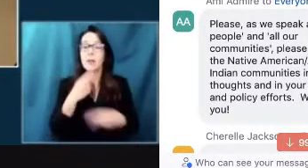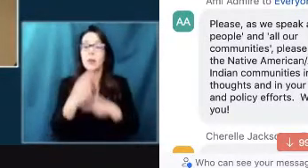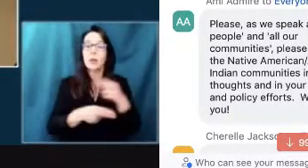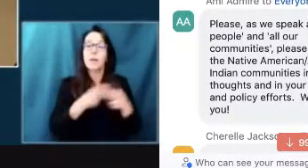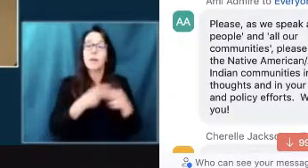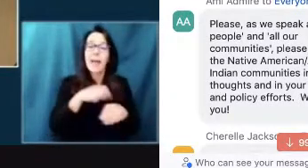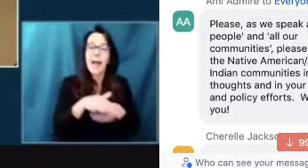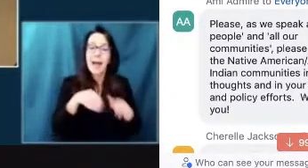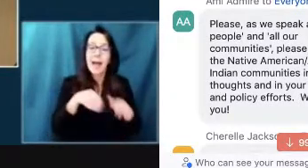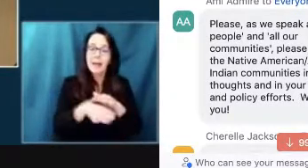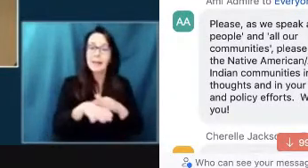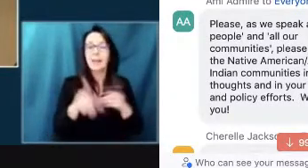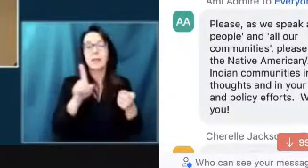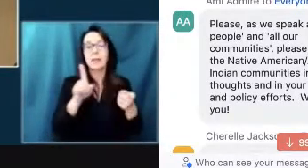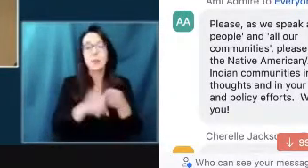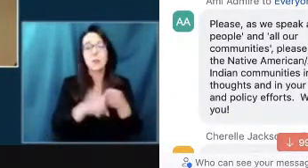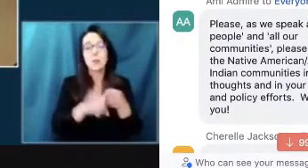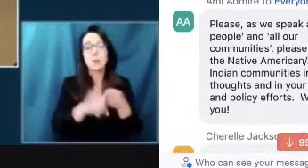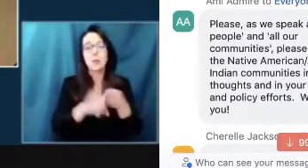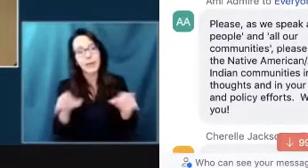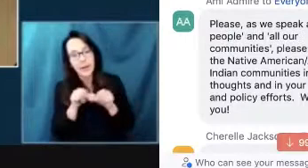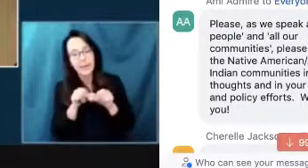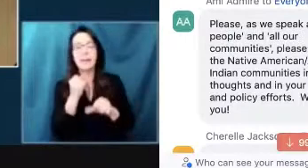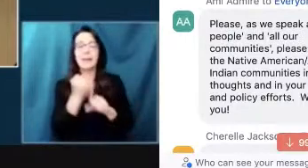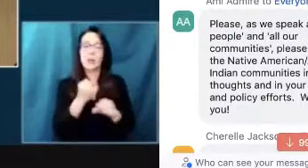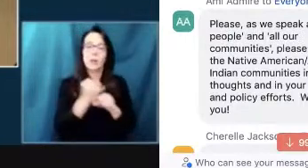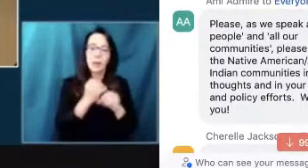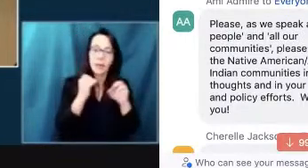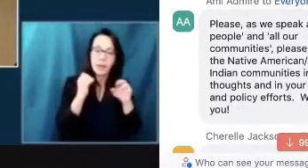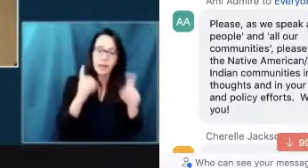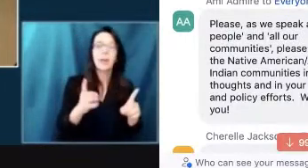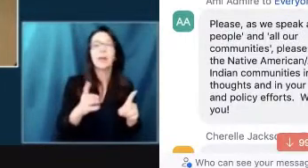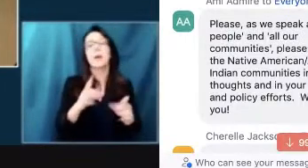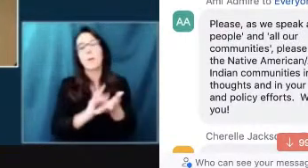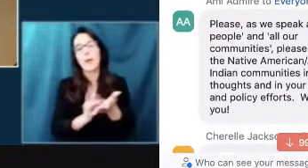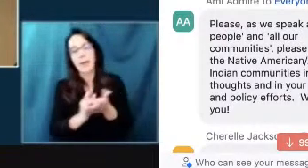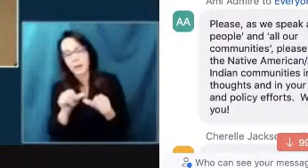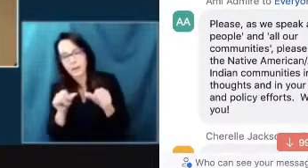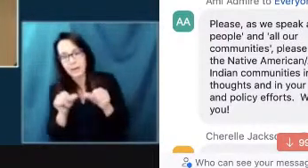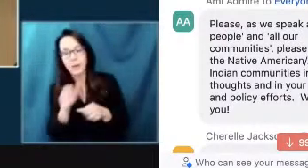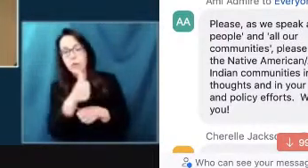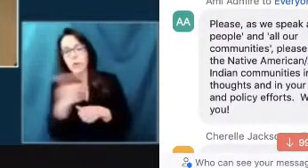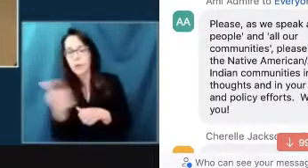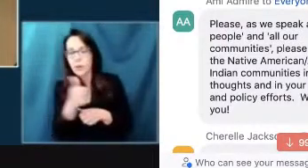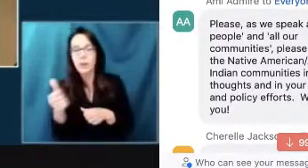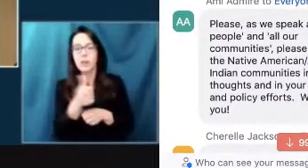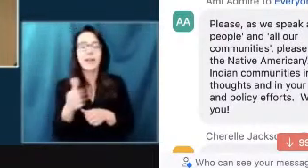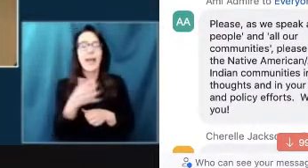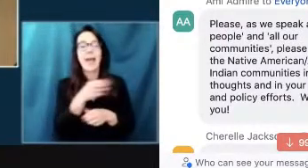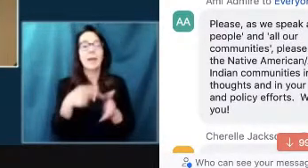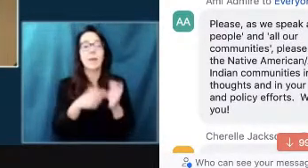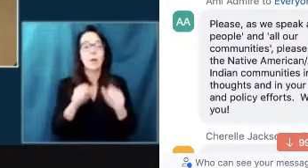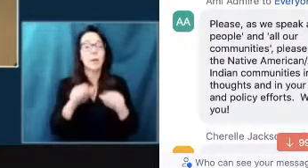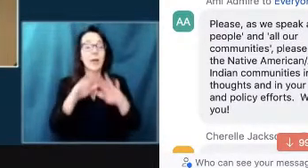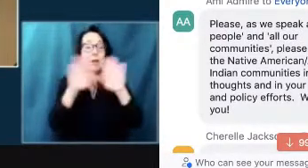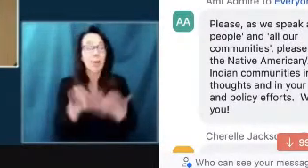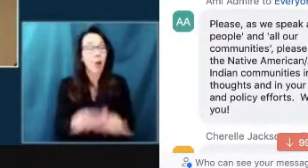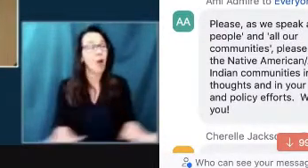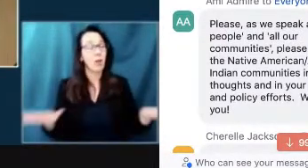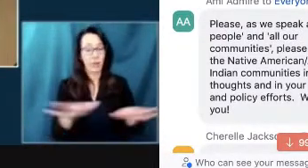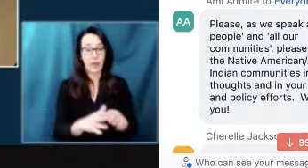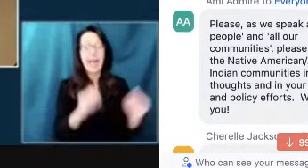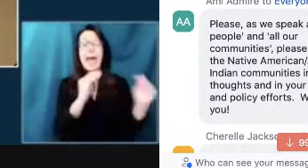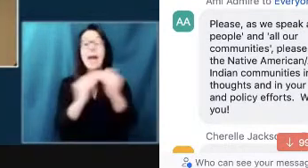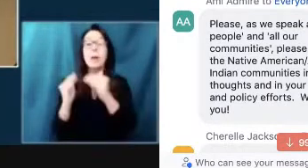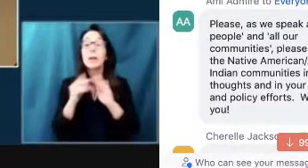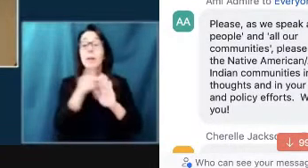institutions, medical facilities, transportation, affordable housing, everywhere. Equitable policy allows every